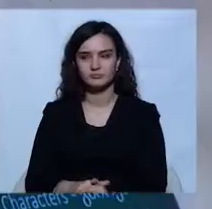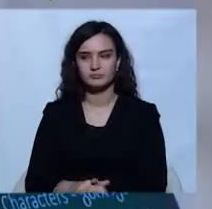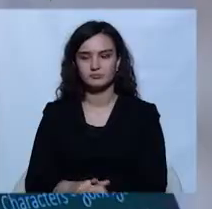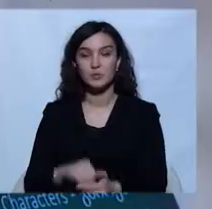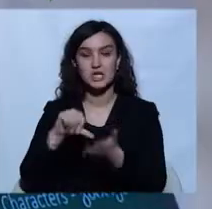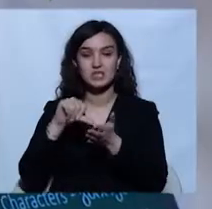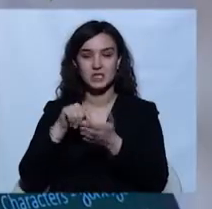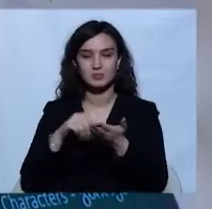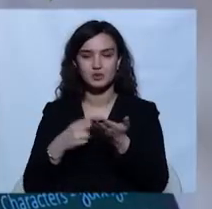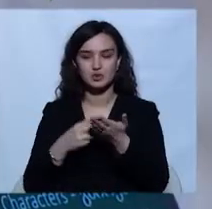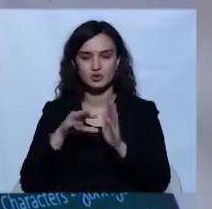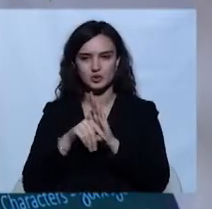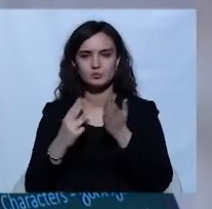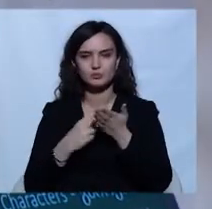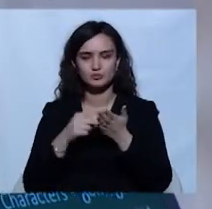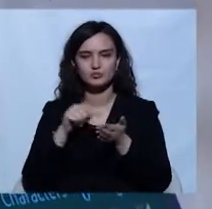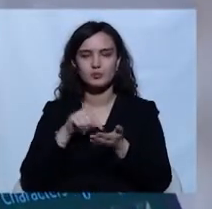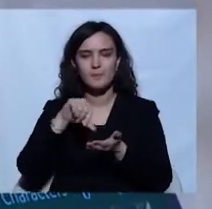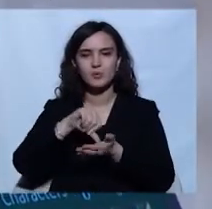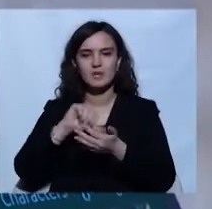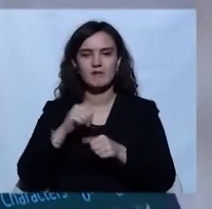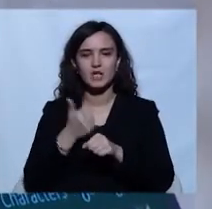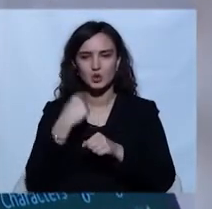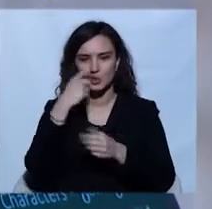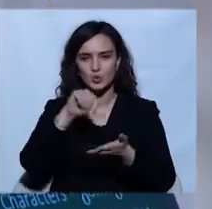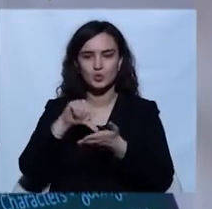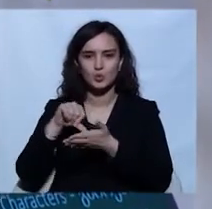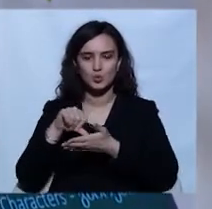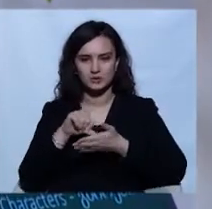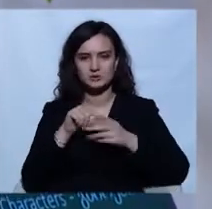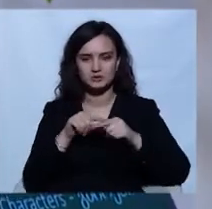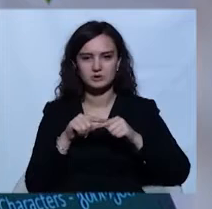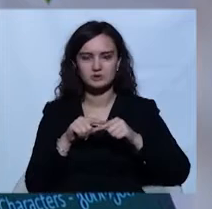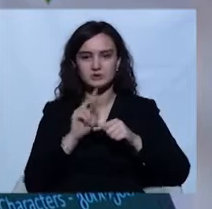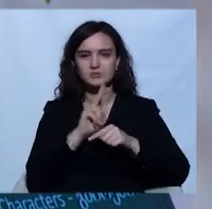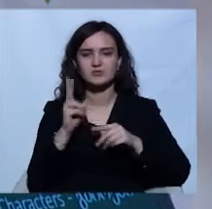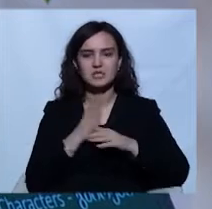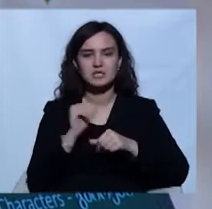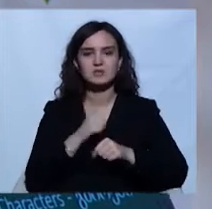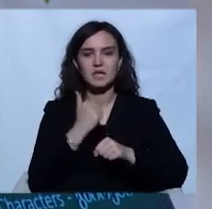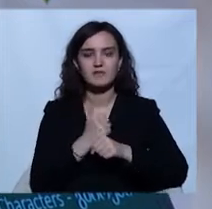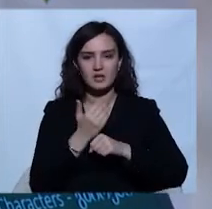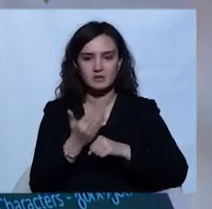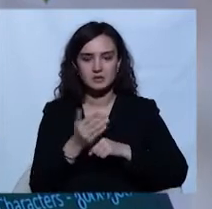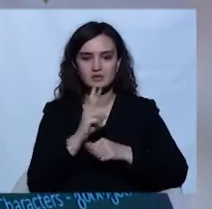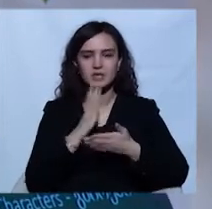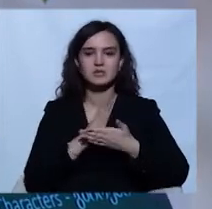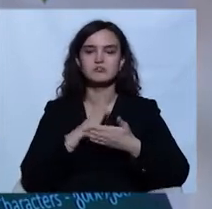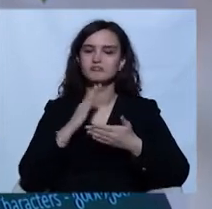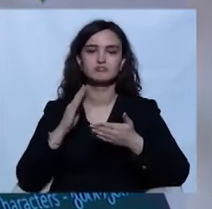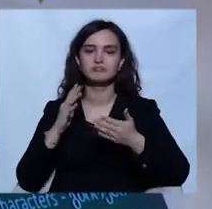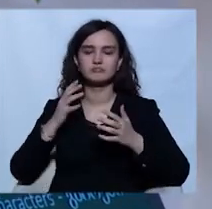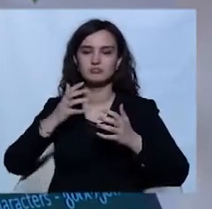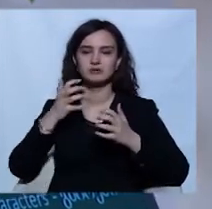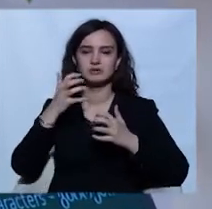Well, yes, it is important to look at characters because you need to know sometimes who are the main characters, who are the minor characters,